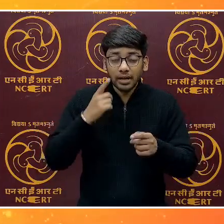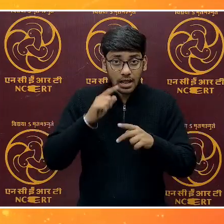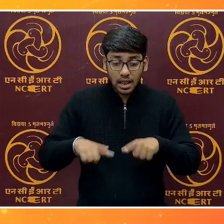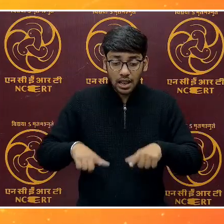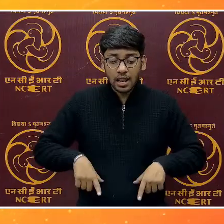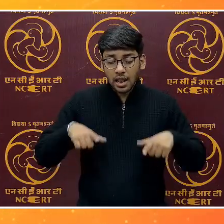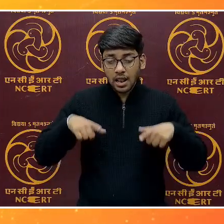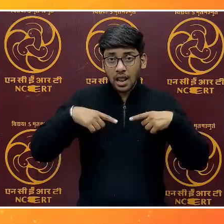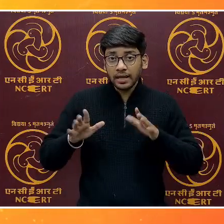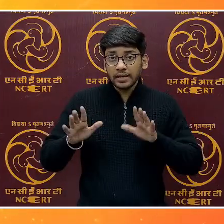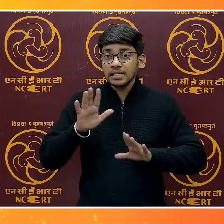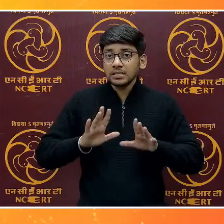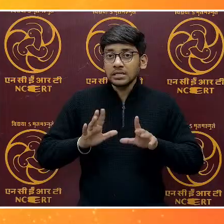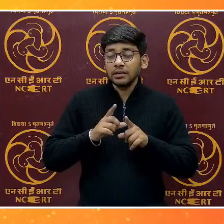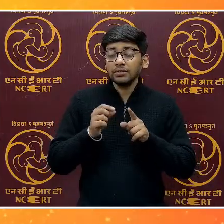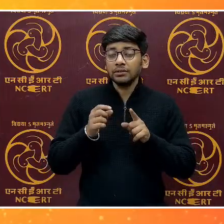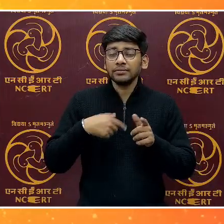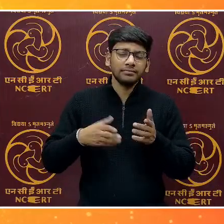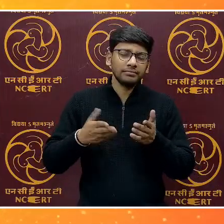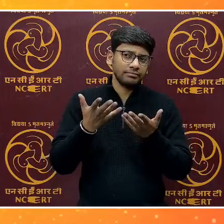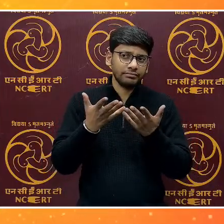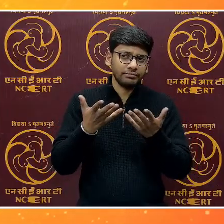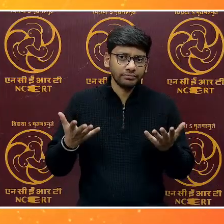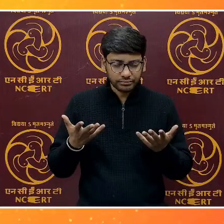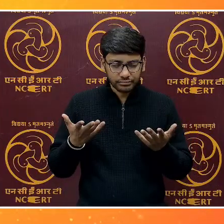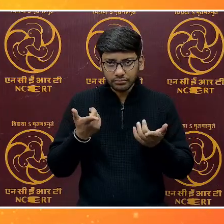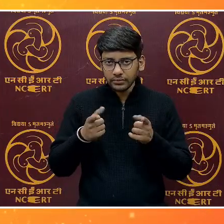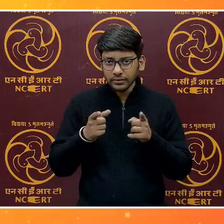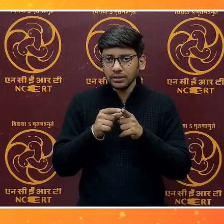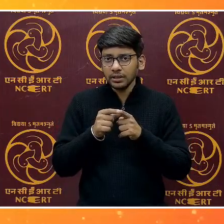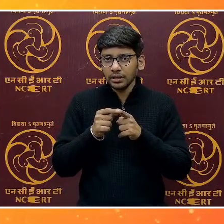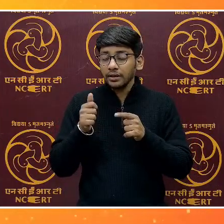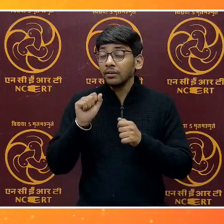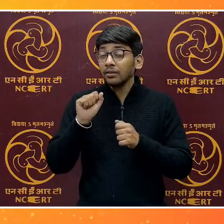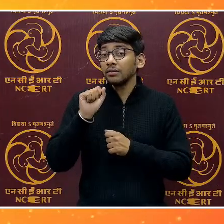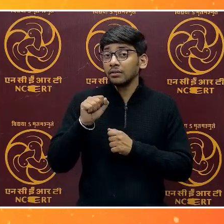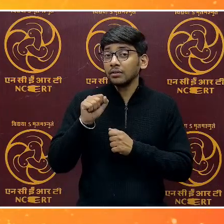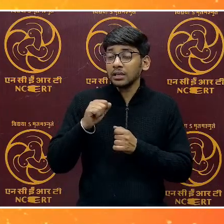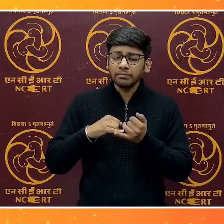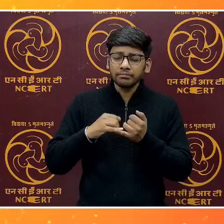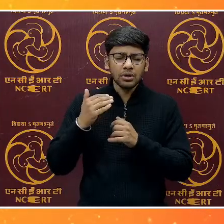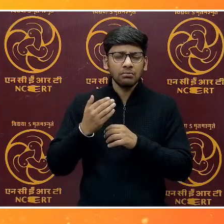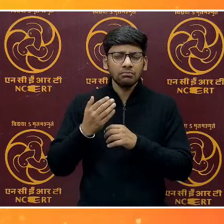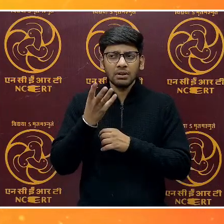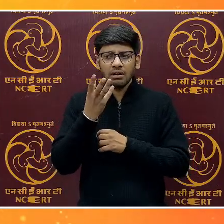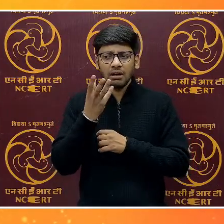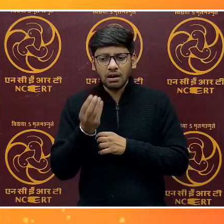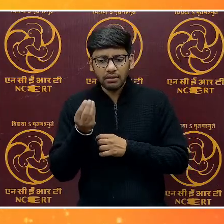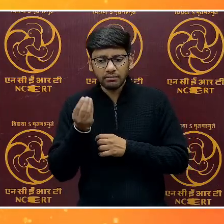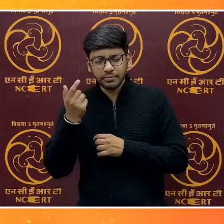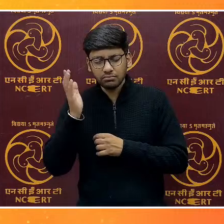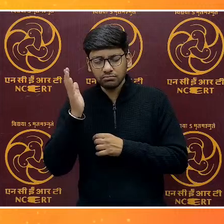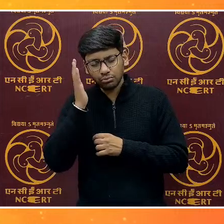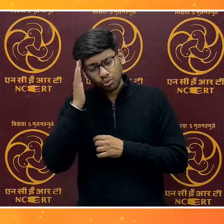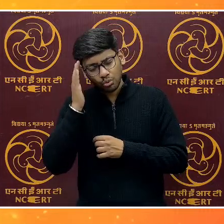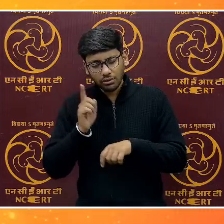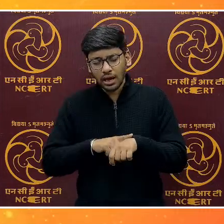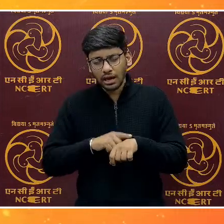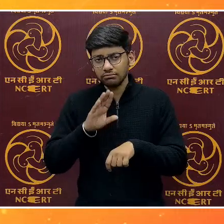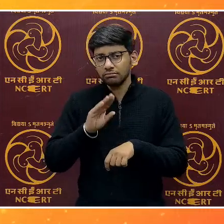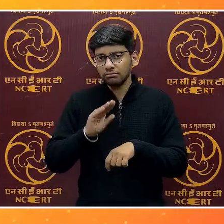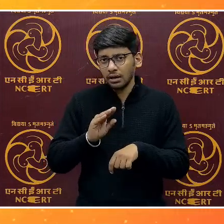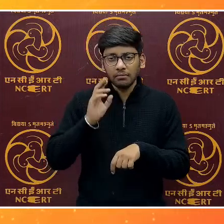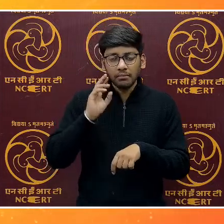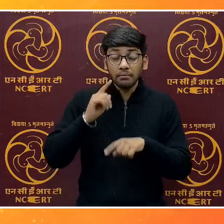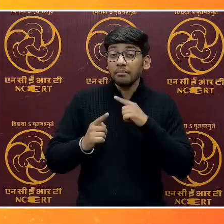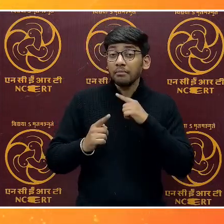also. Of course. What we do these days, we actually sleep very late, we get up really late in the morning, and it's affecting our